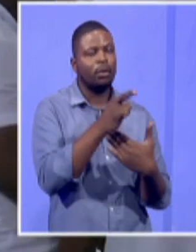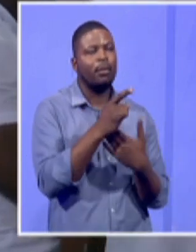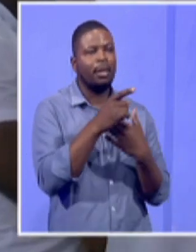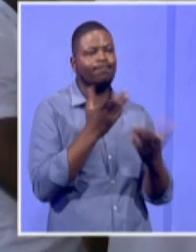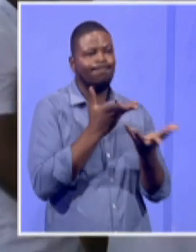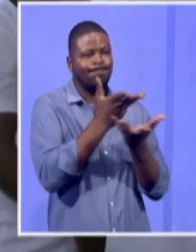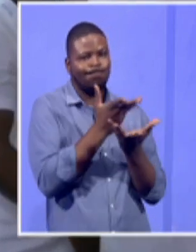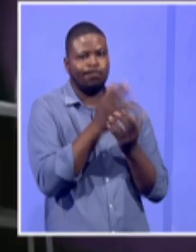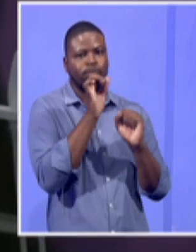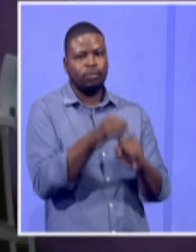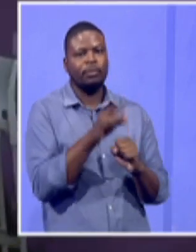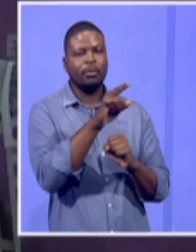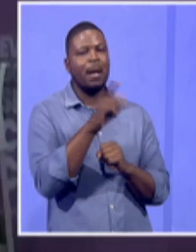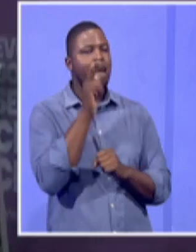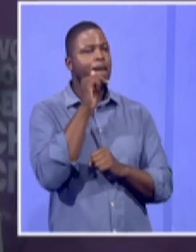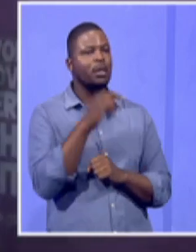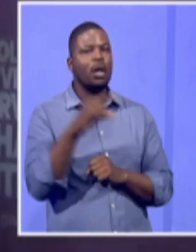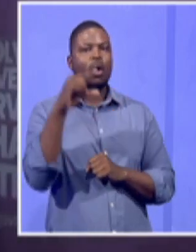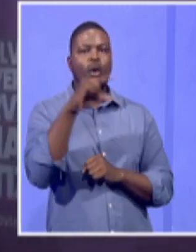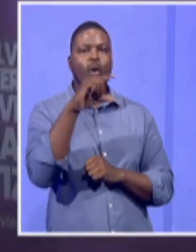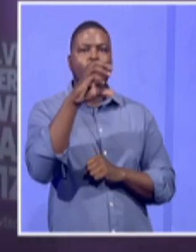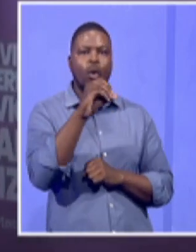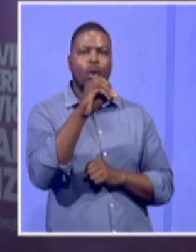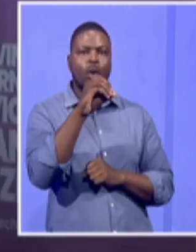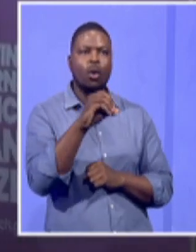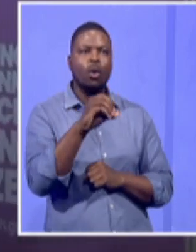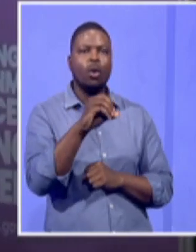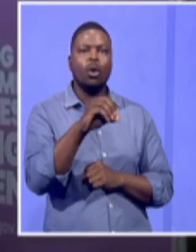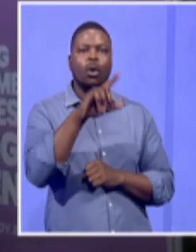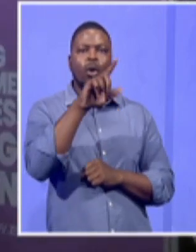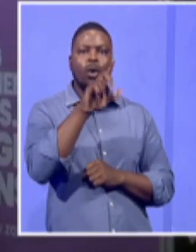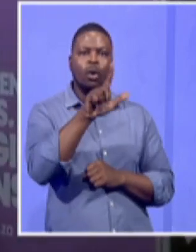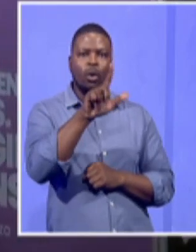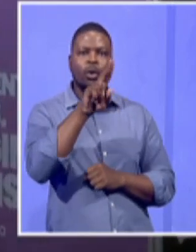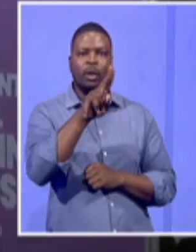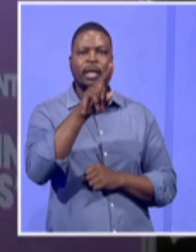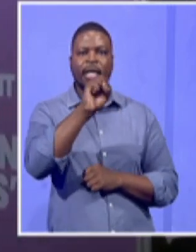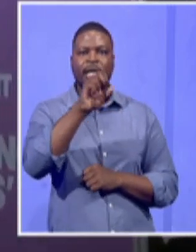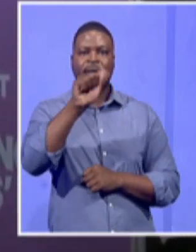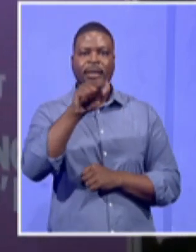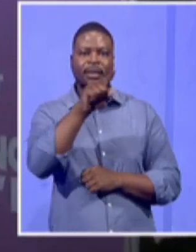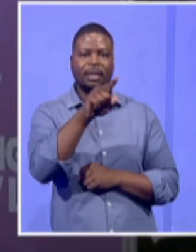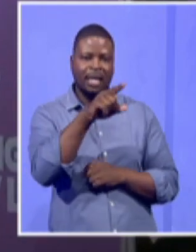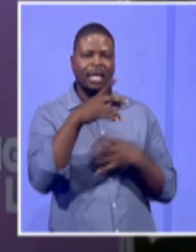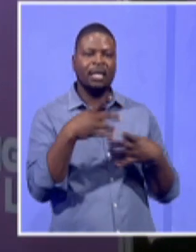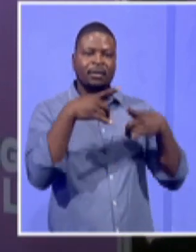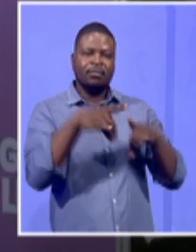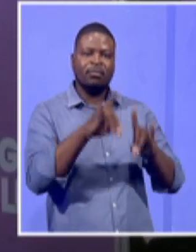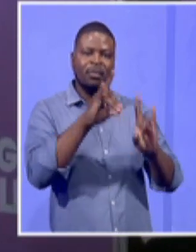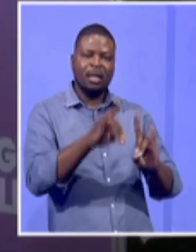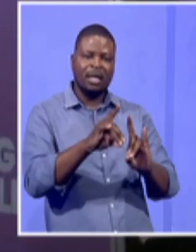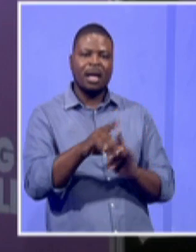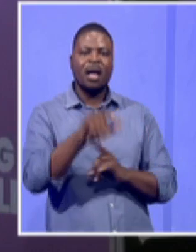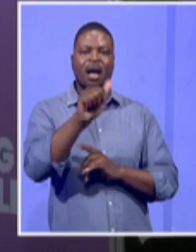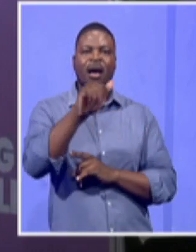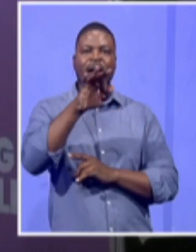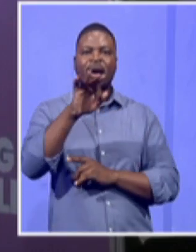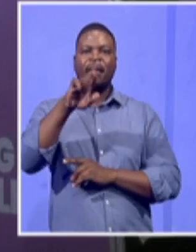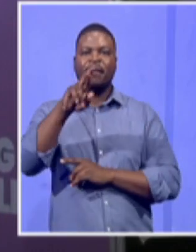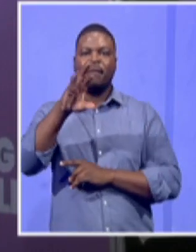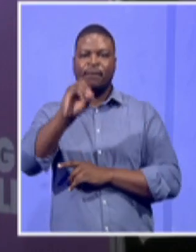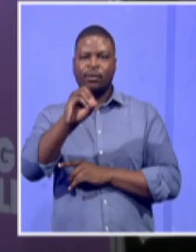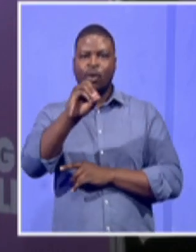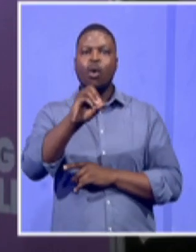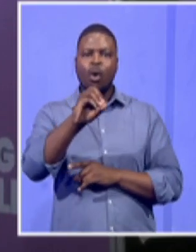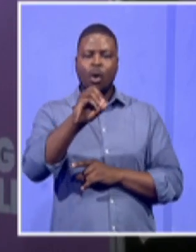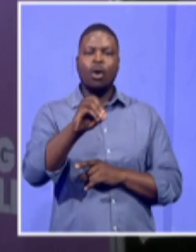Mr. Luvo Gwiliza, the executive chair of Afrocentric IP, who was exhibiting right here